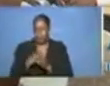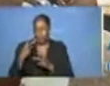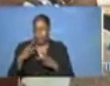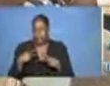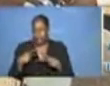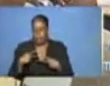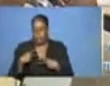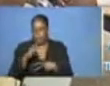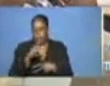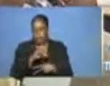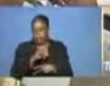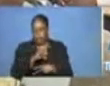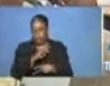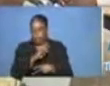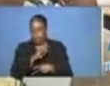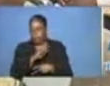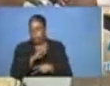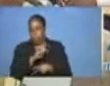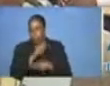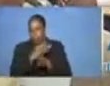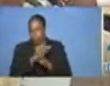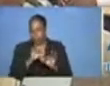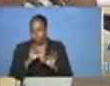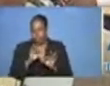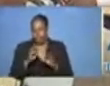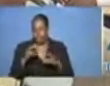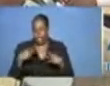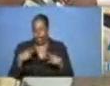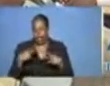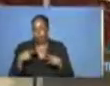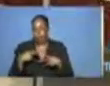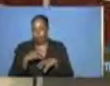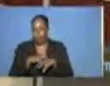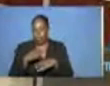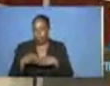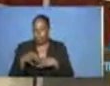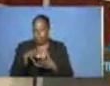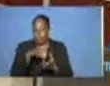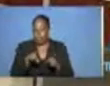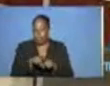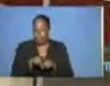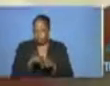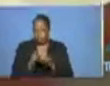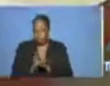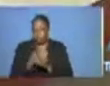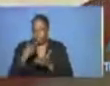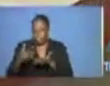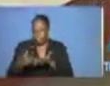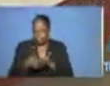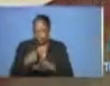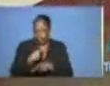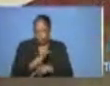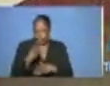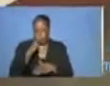in gluten-free, and we have it in whole wheat. We also have a potato bread mix that we have actually done as well. Officials say the new products will debut in